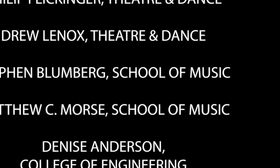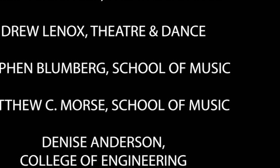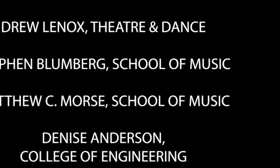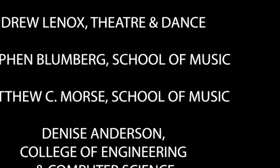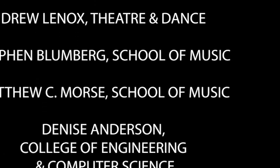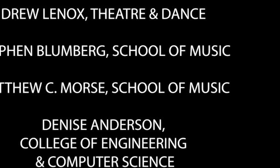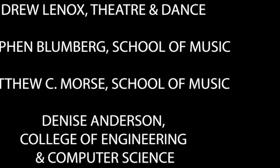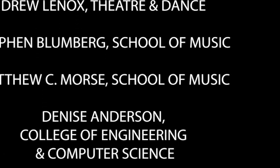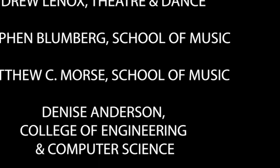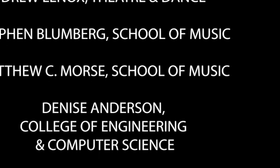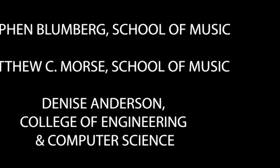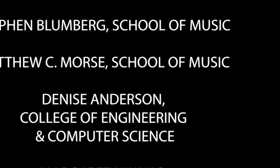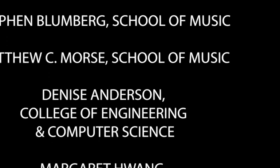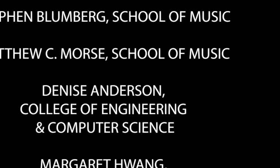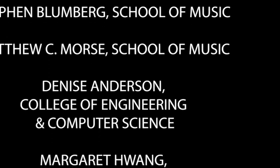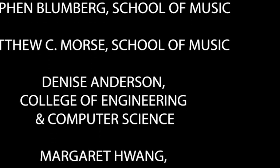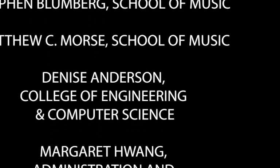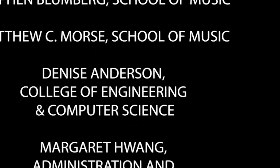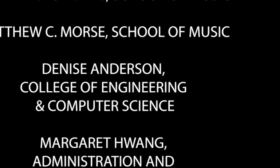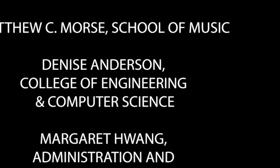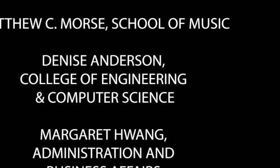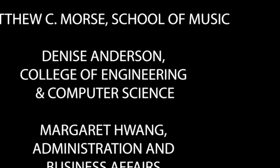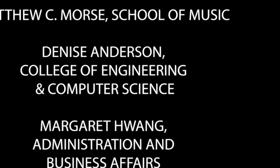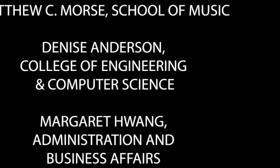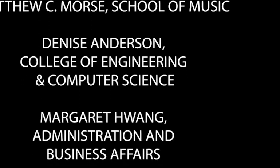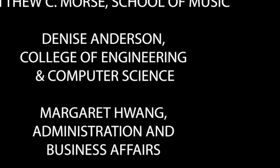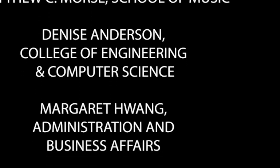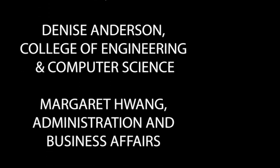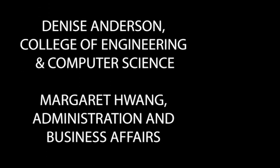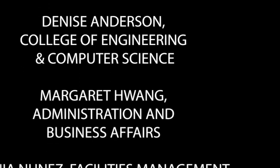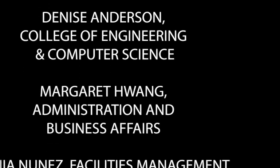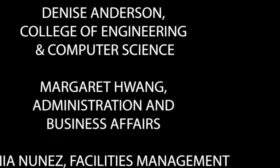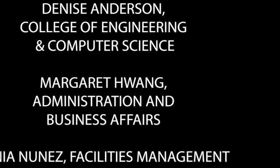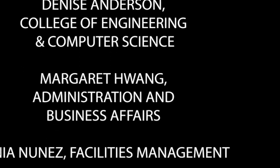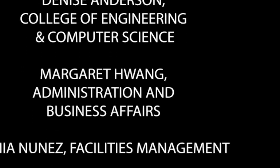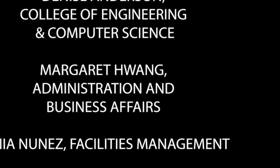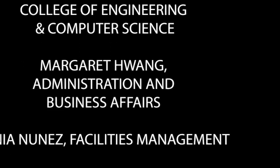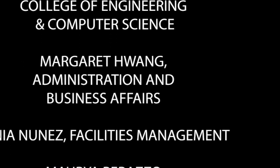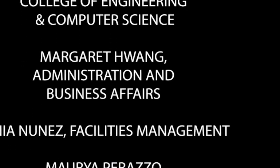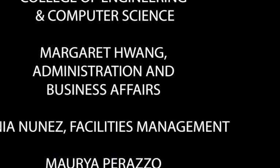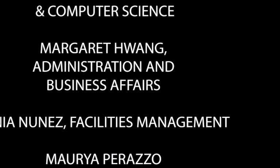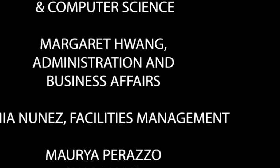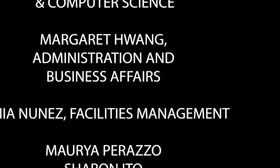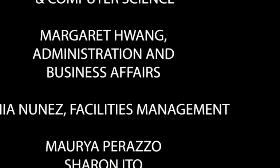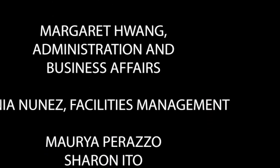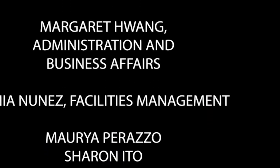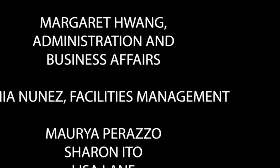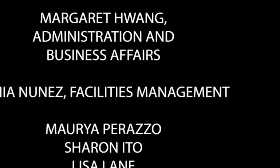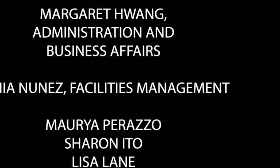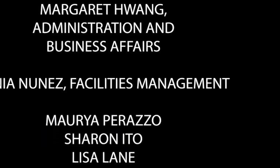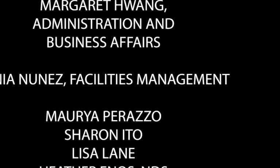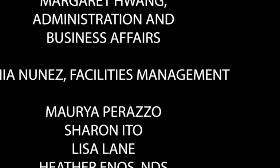opportunity. Sac State will continue on this path to serve students and community. Will you join me with your generous